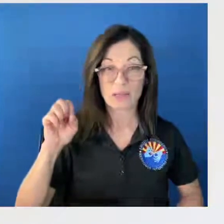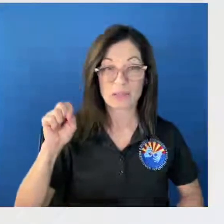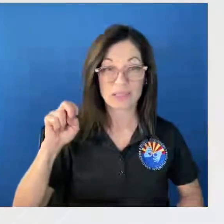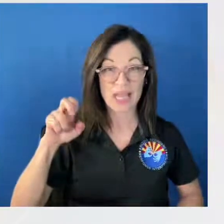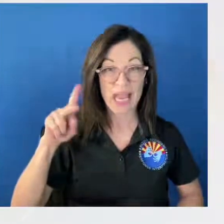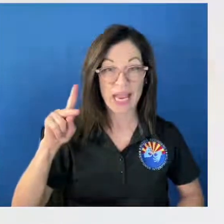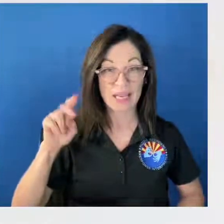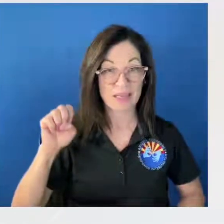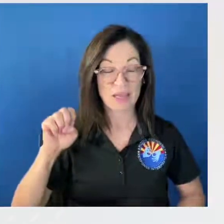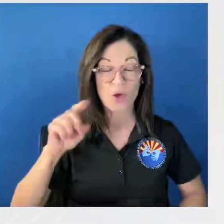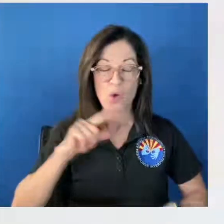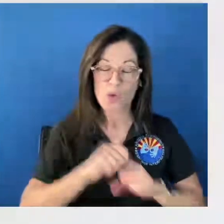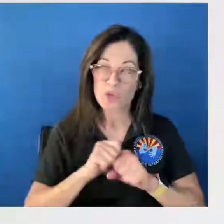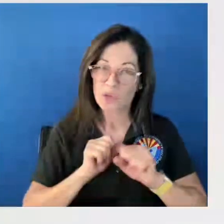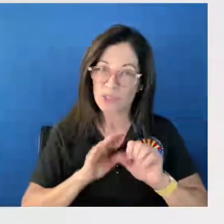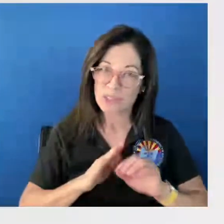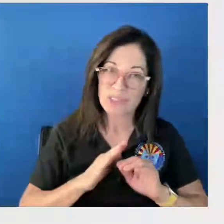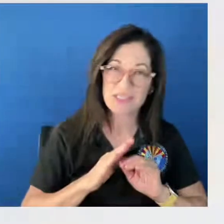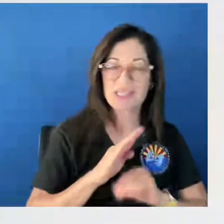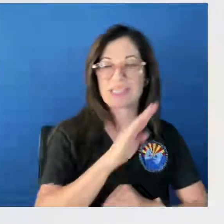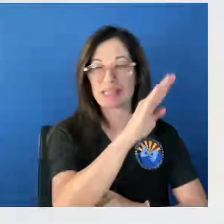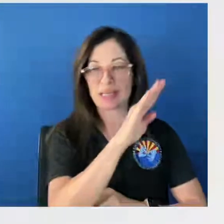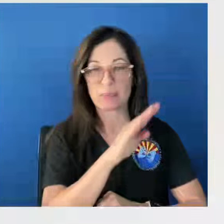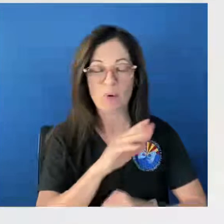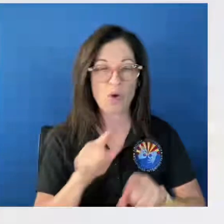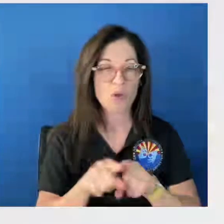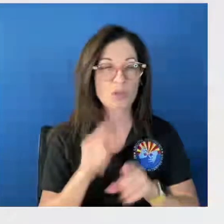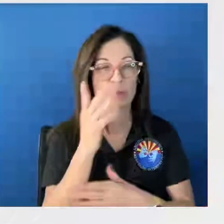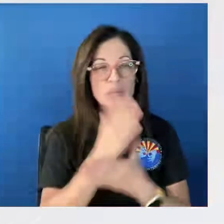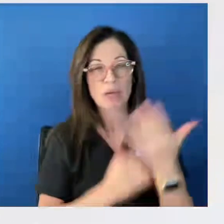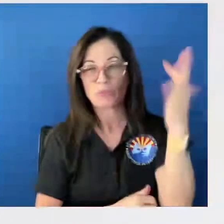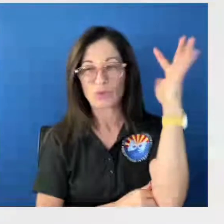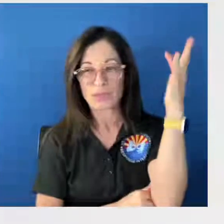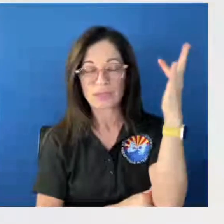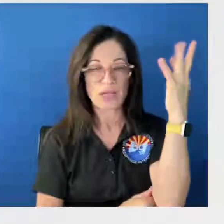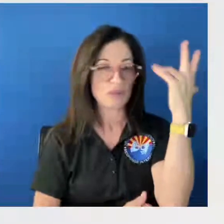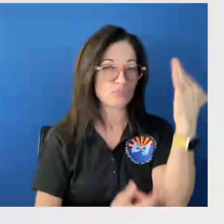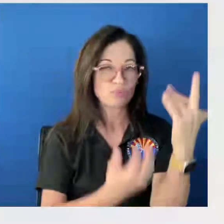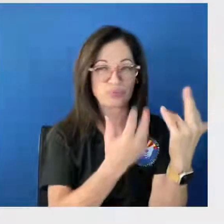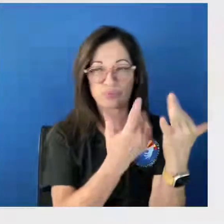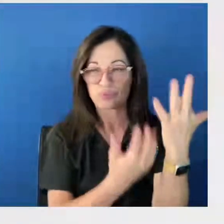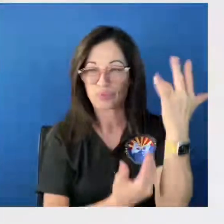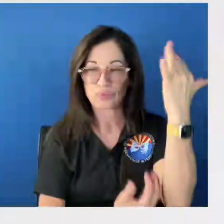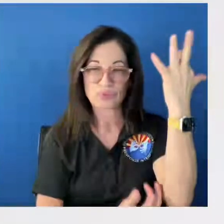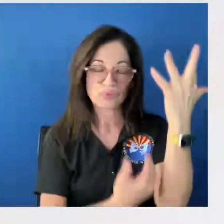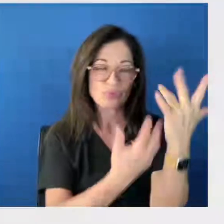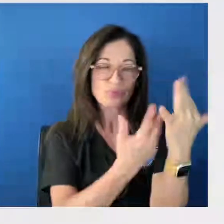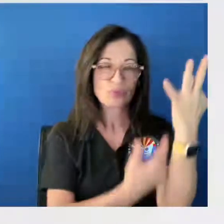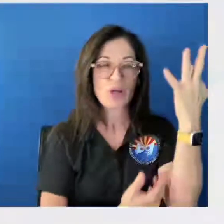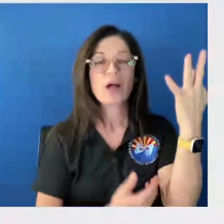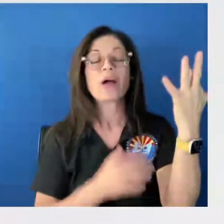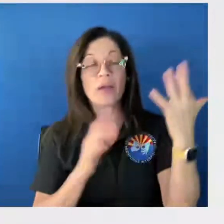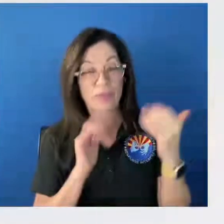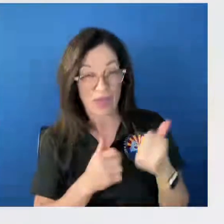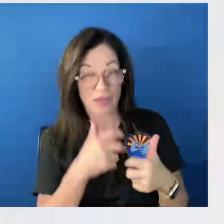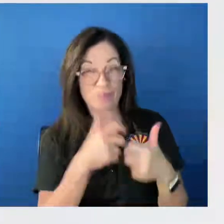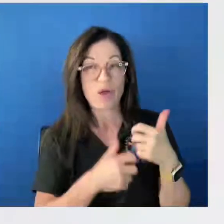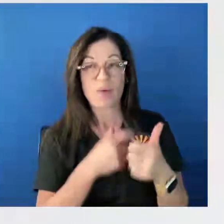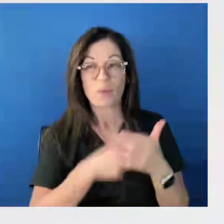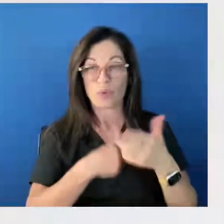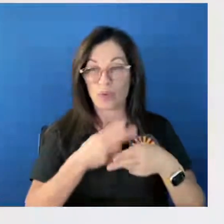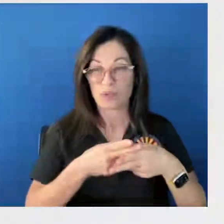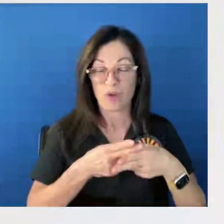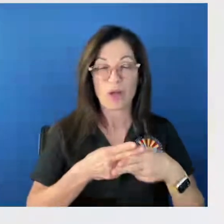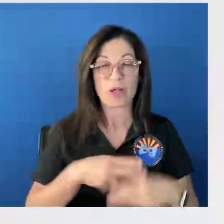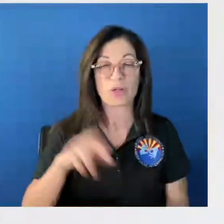country like he was mentioning, and we have some of those trees that are just cooking down. And what that does is that presents problems. What a term is called rollout.